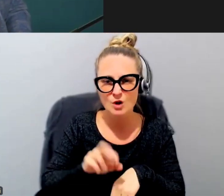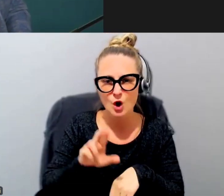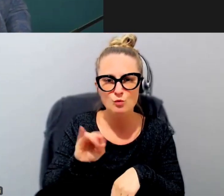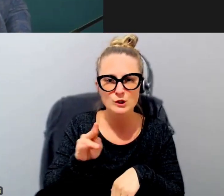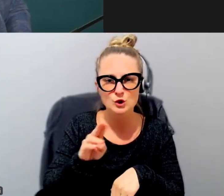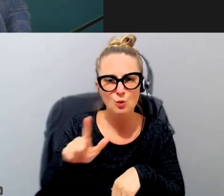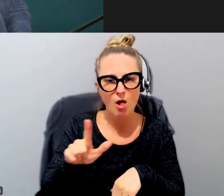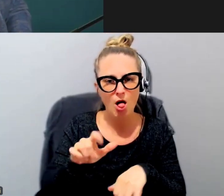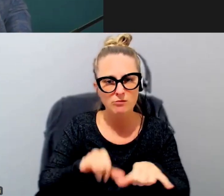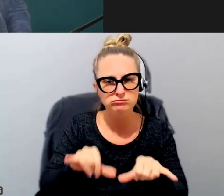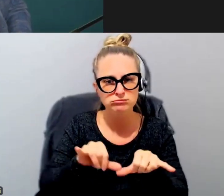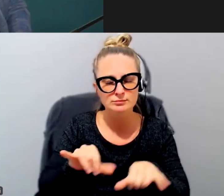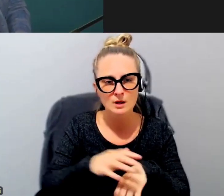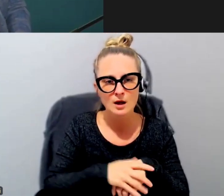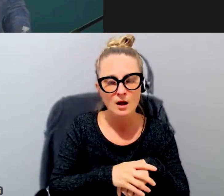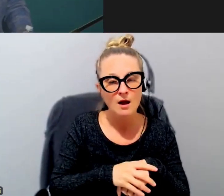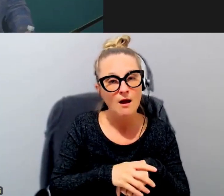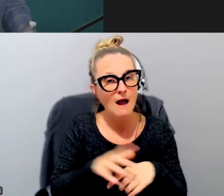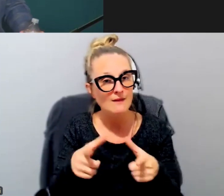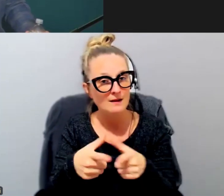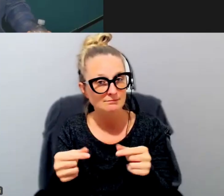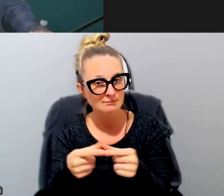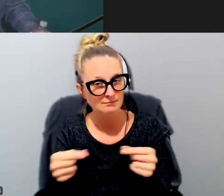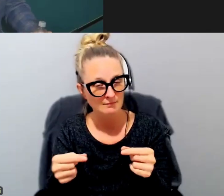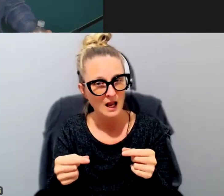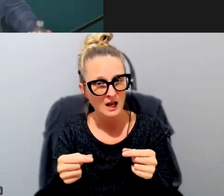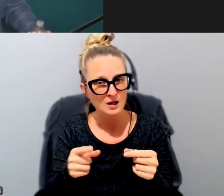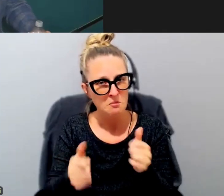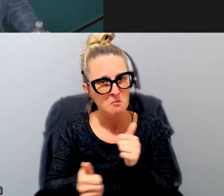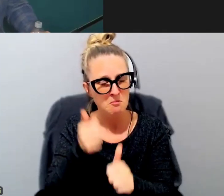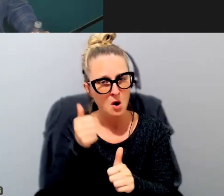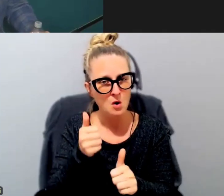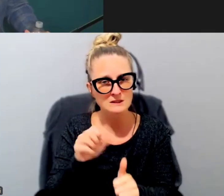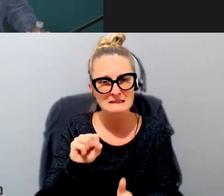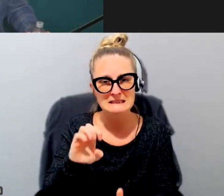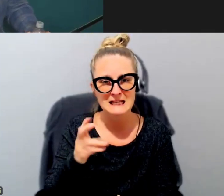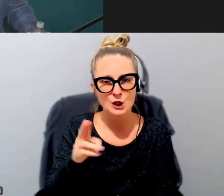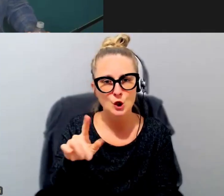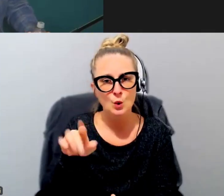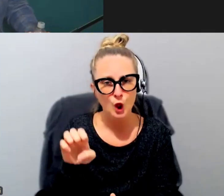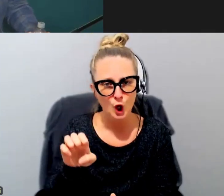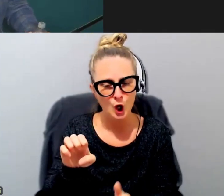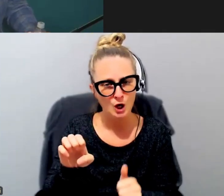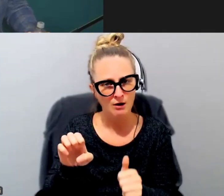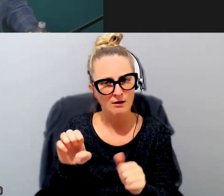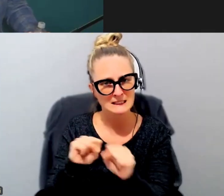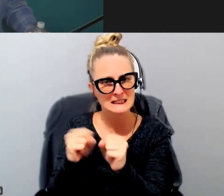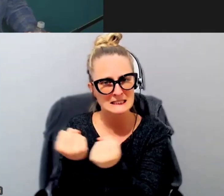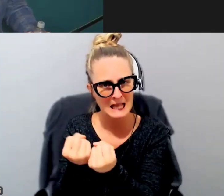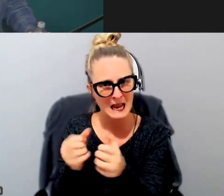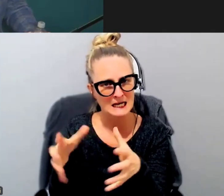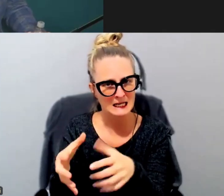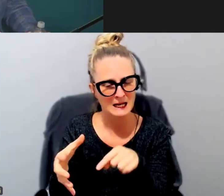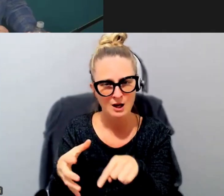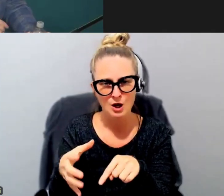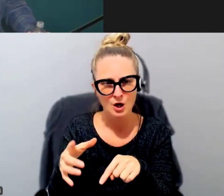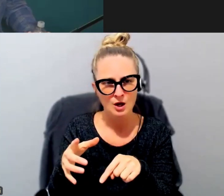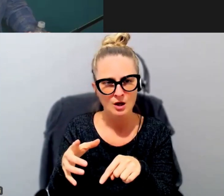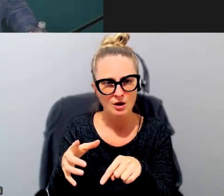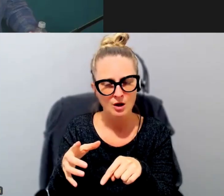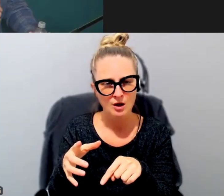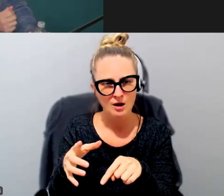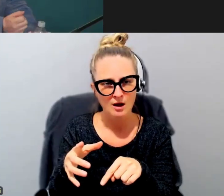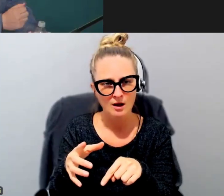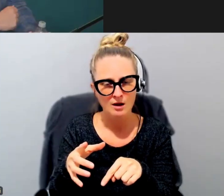is overwhelmingly secular as a society, is that you cannot pull out the religious